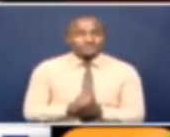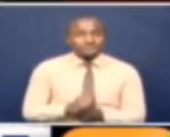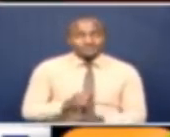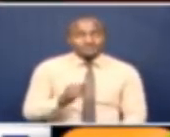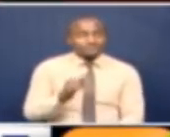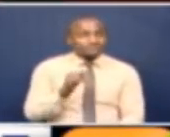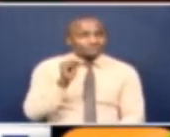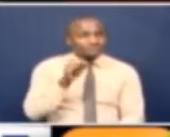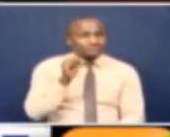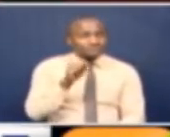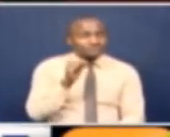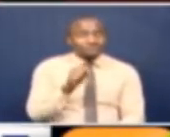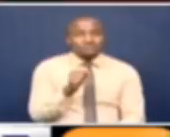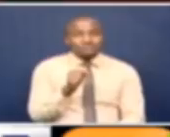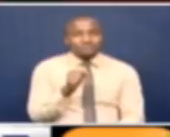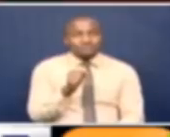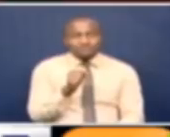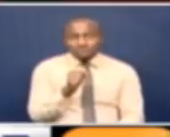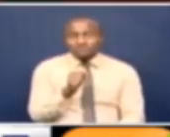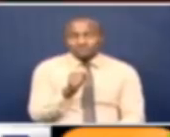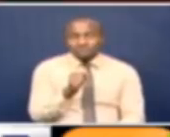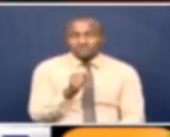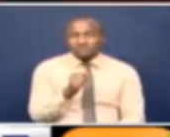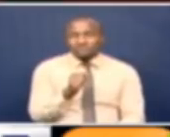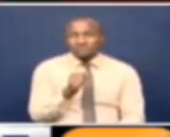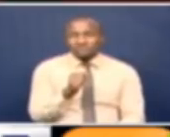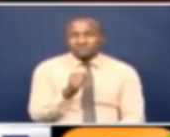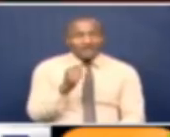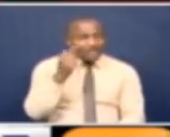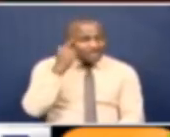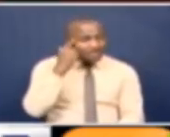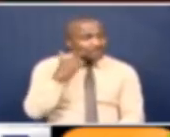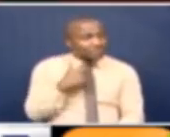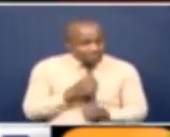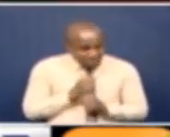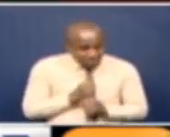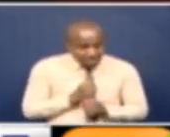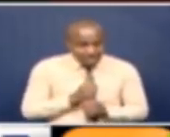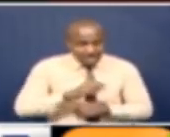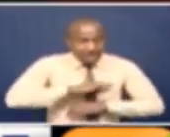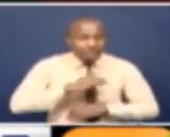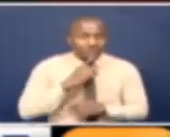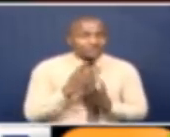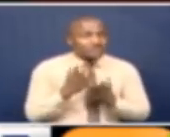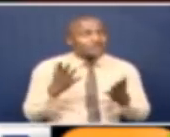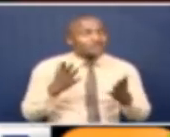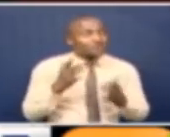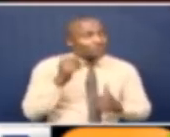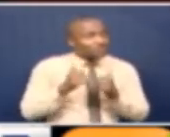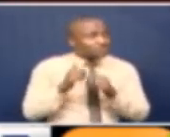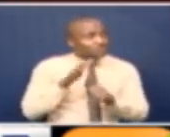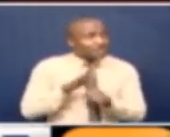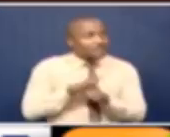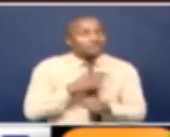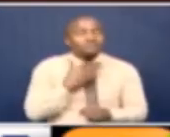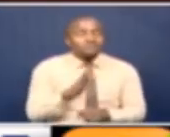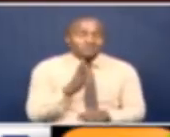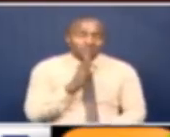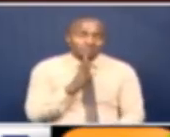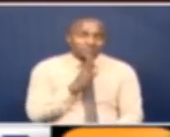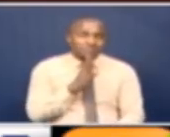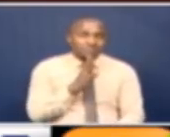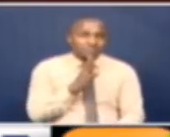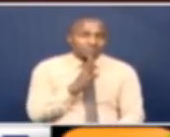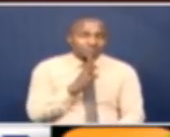and I cannot deny that. And I think I'm bold enough to say things that most people would not want to say.